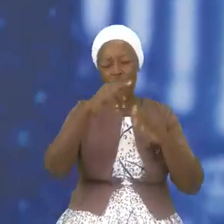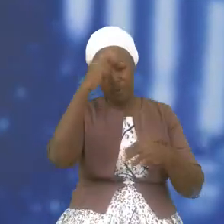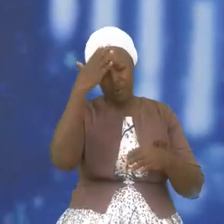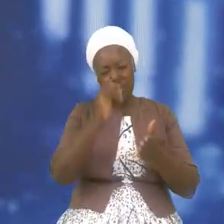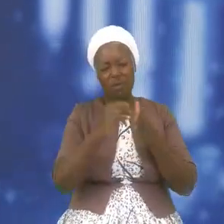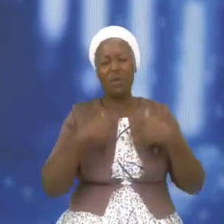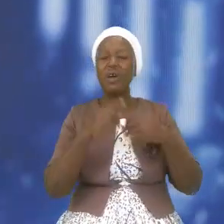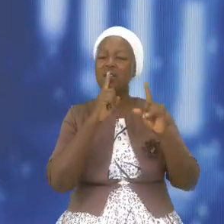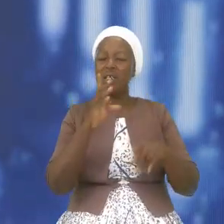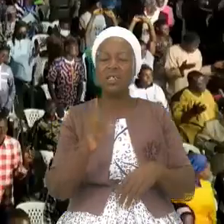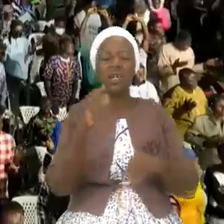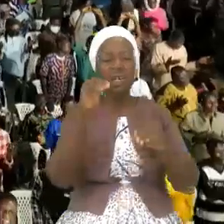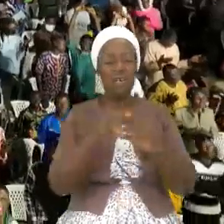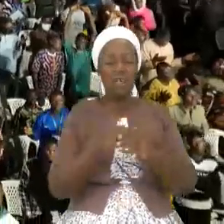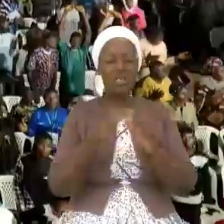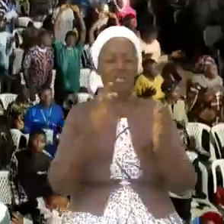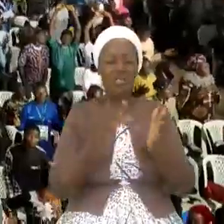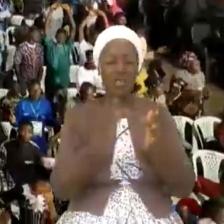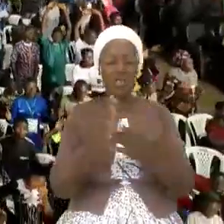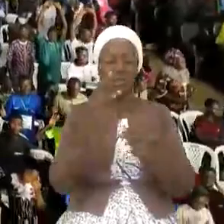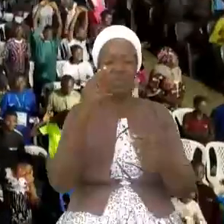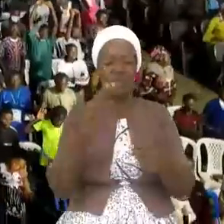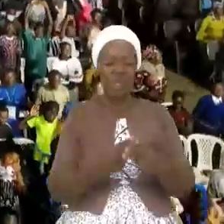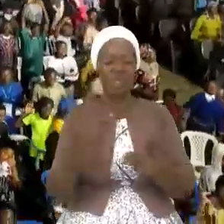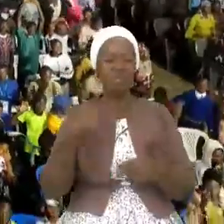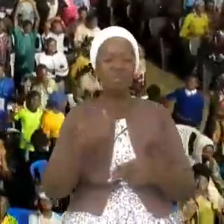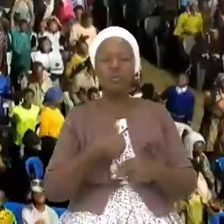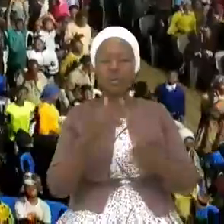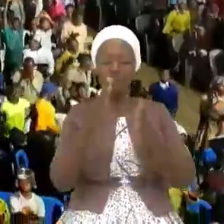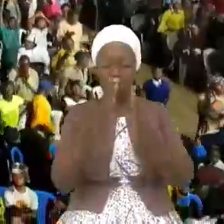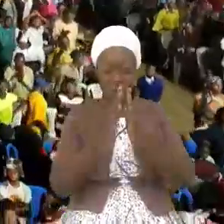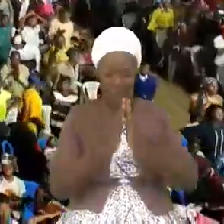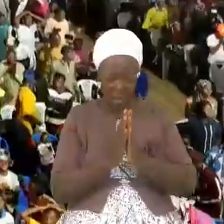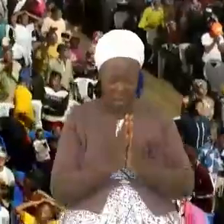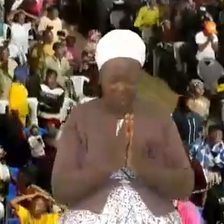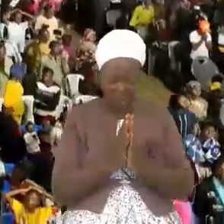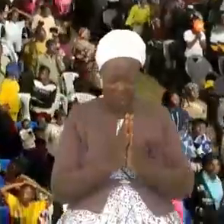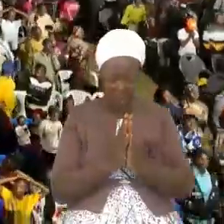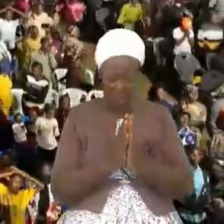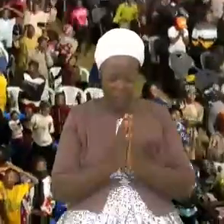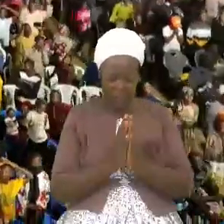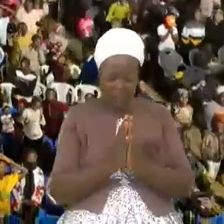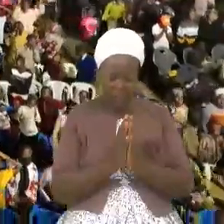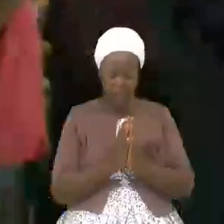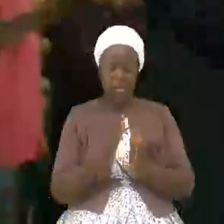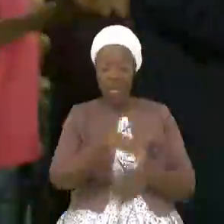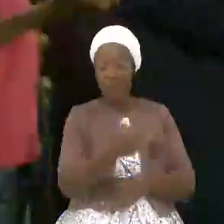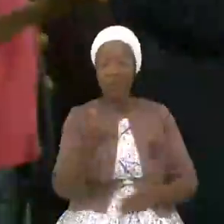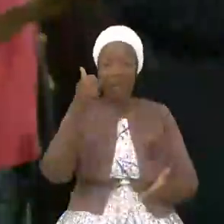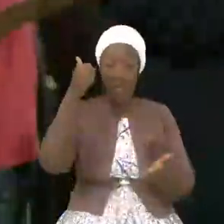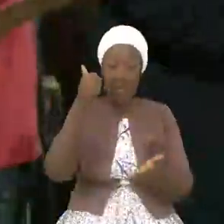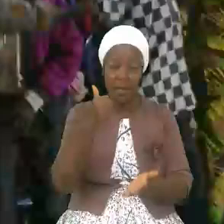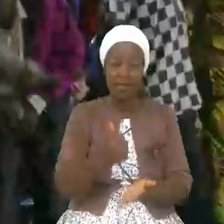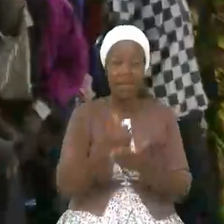name, we pray. Another amen before you sit down. God